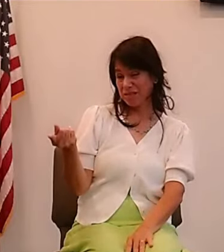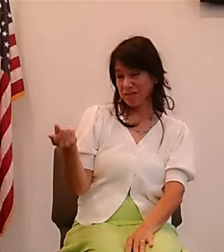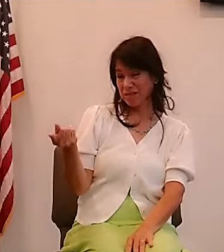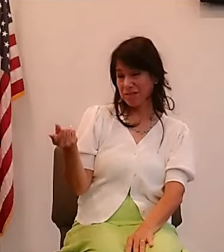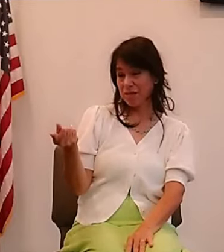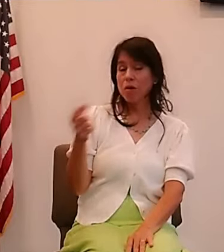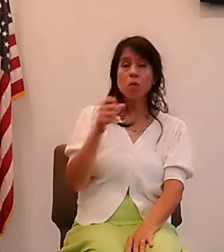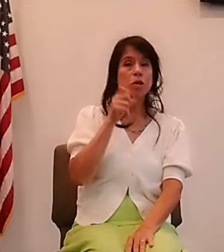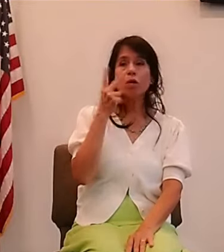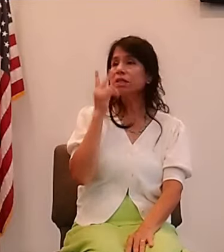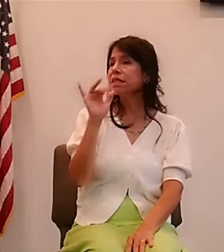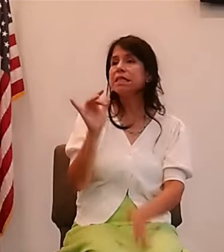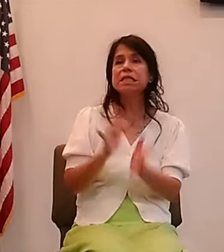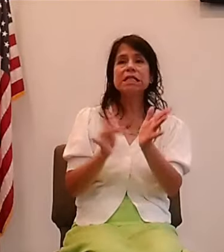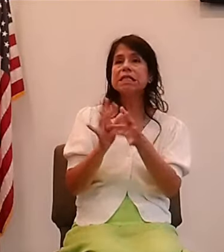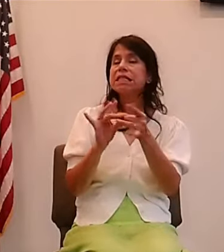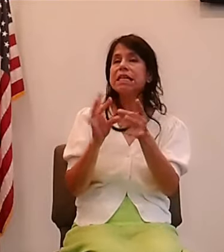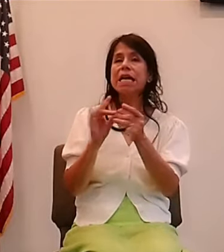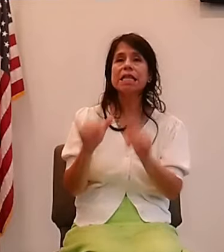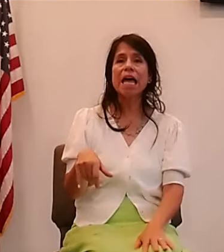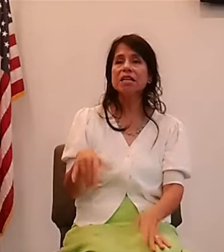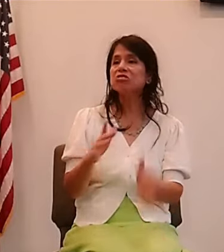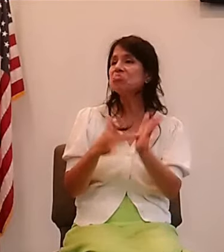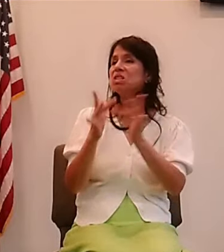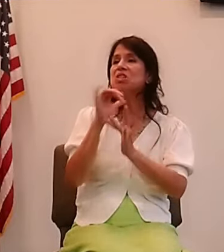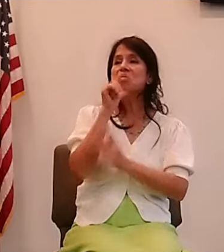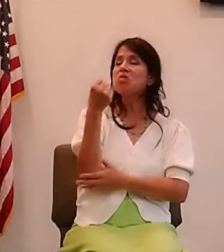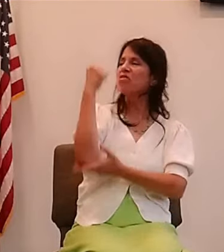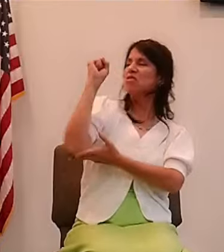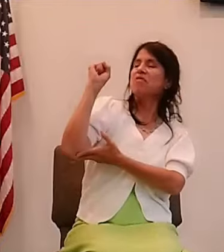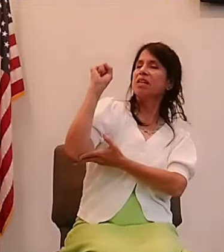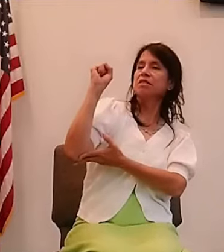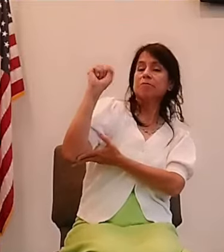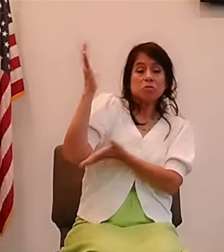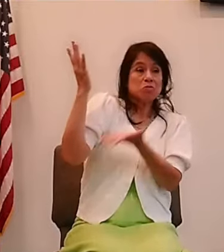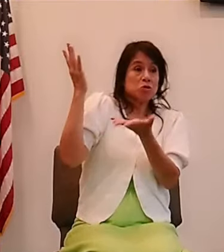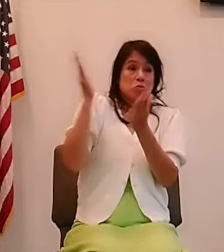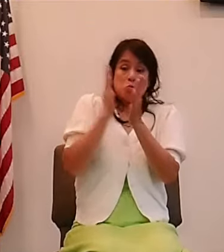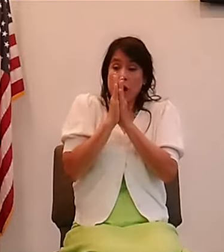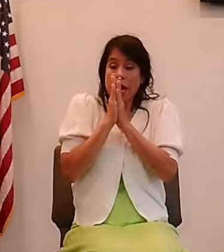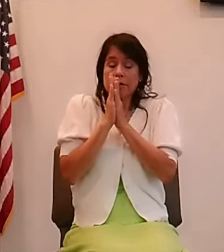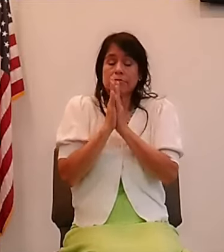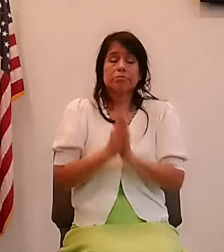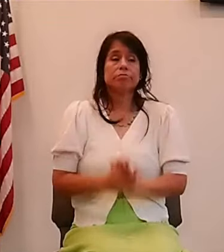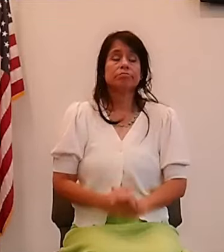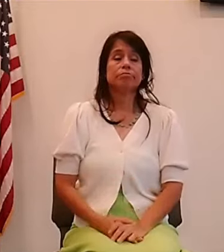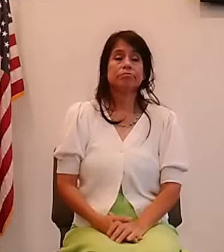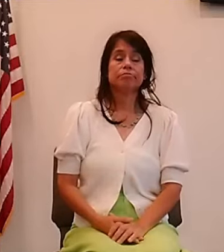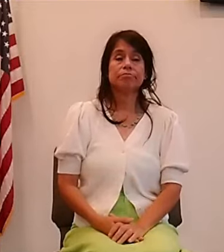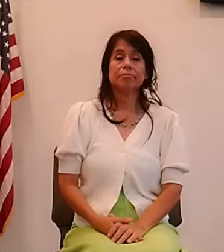see anything like that. No defensiveness, just prayer and a knowledge that he had to do